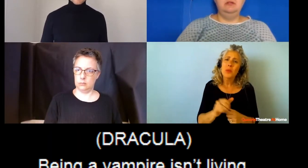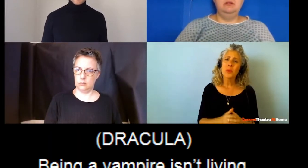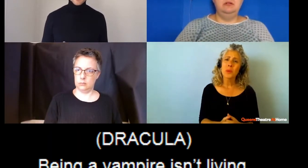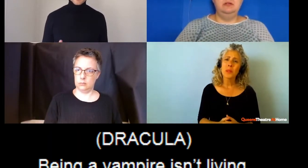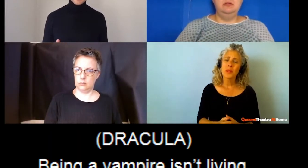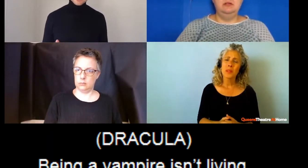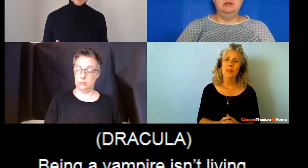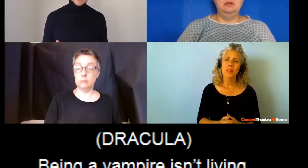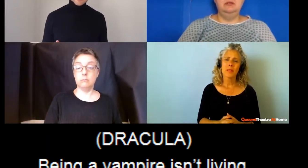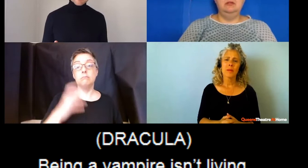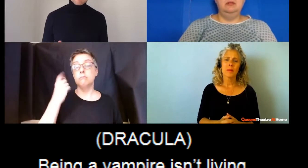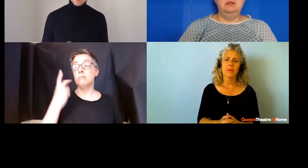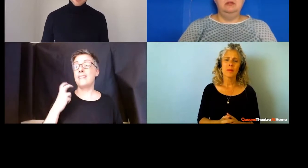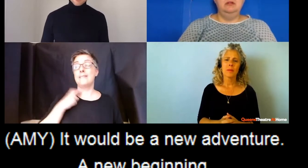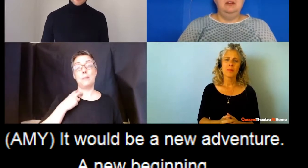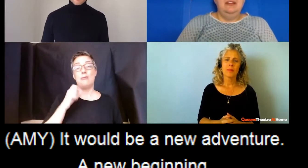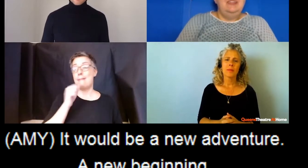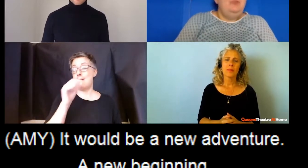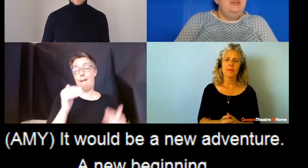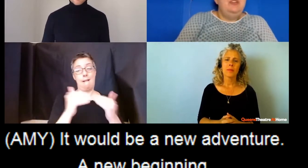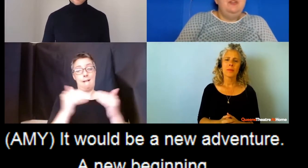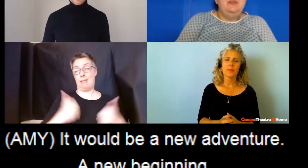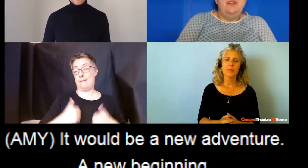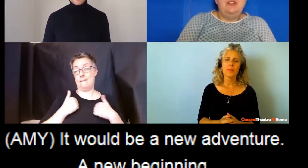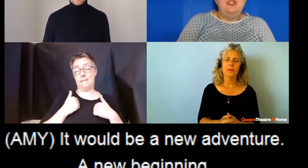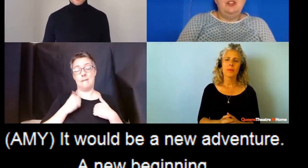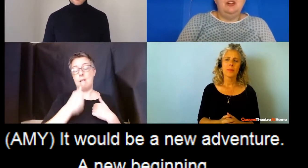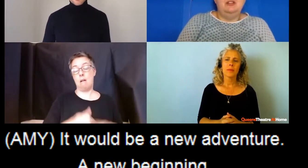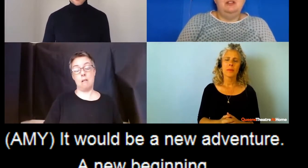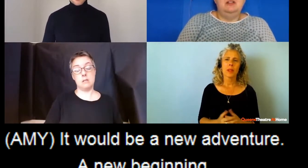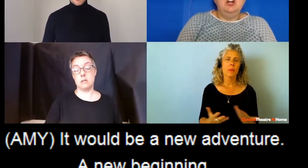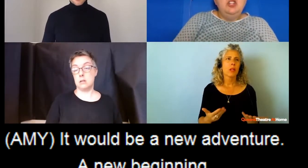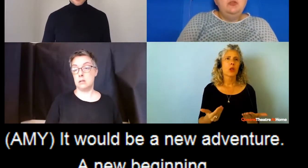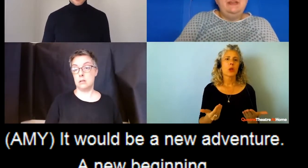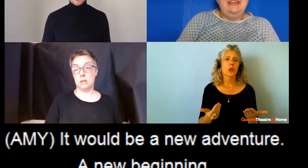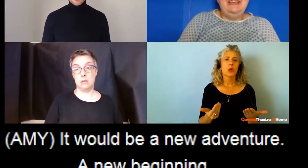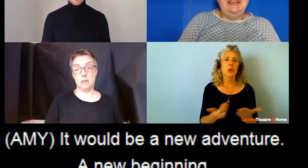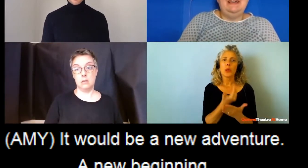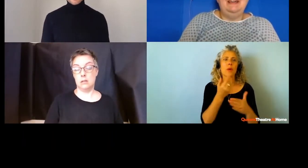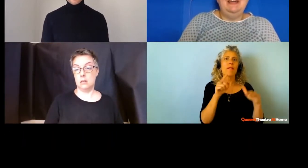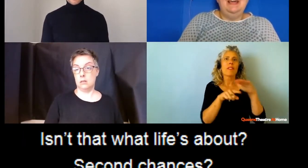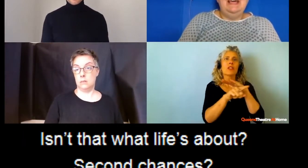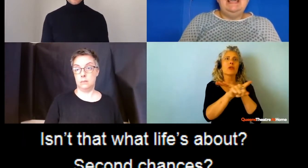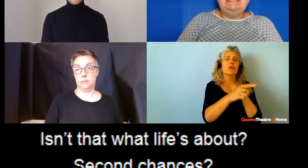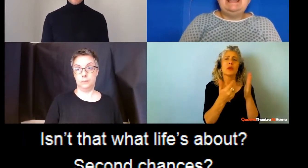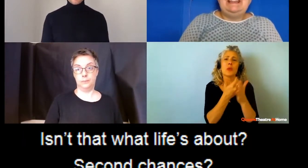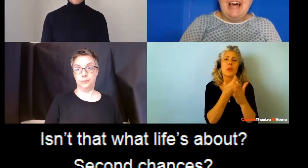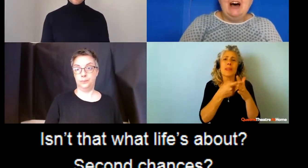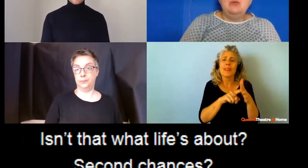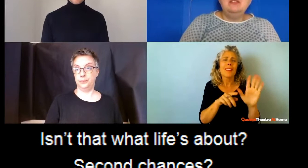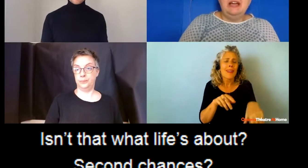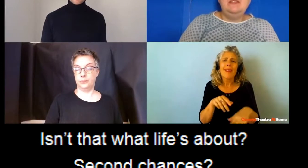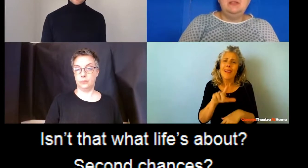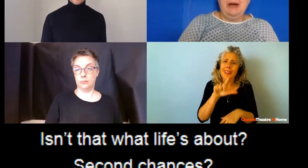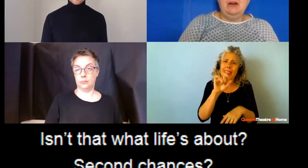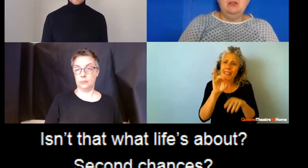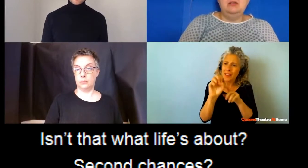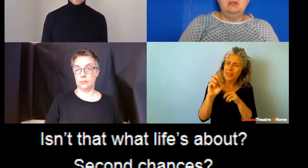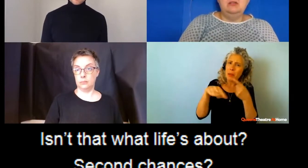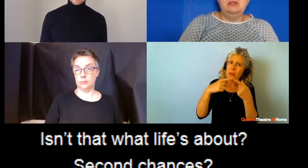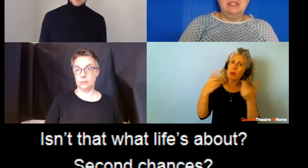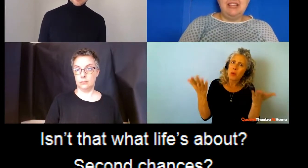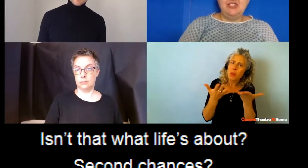Well, being a vampire isn't living. It'd be a new adventure. A new beginning. Isn't that what life's